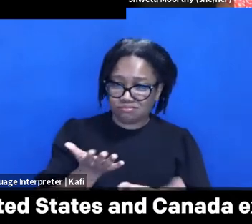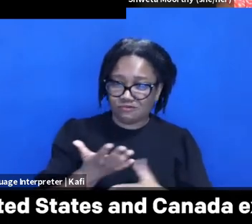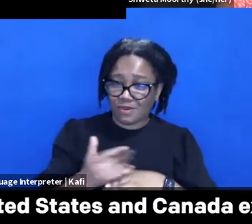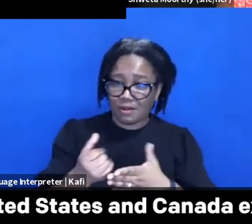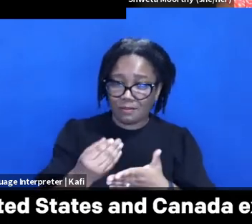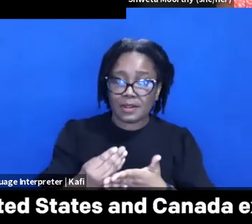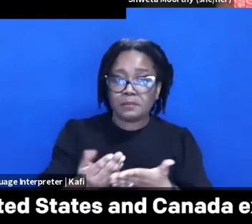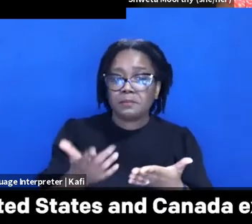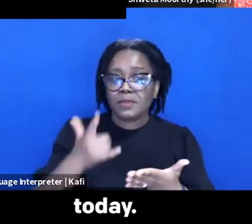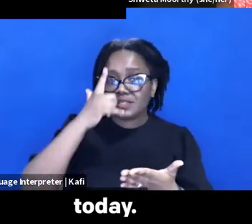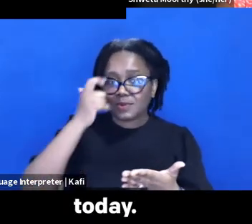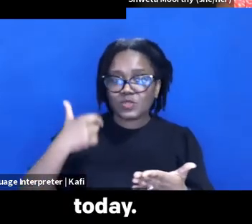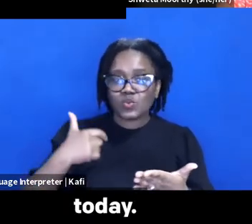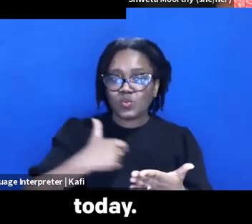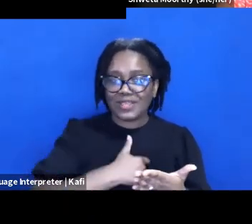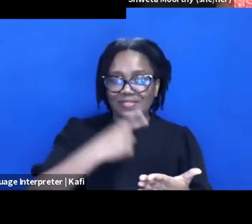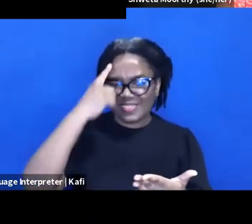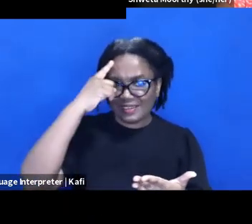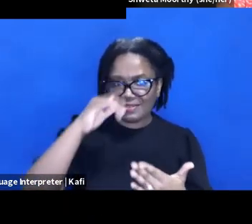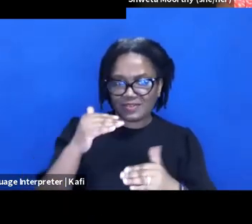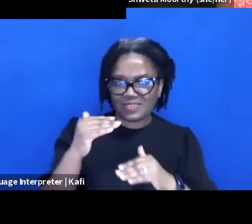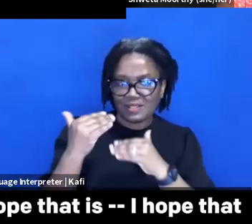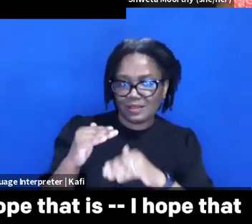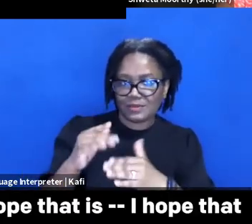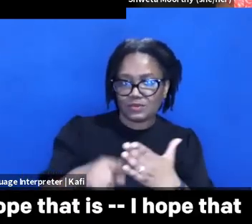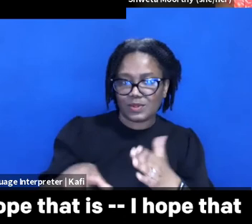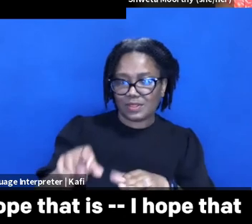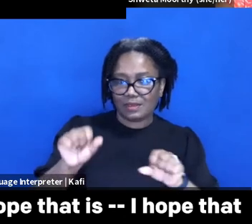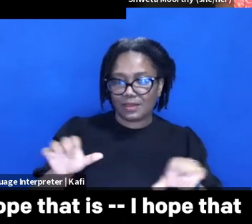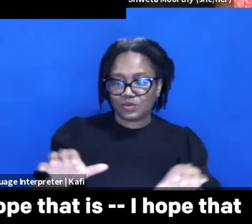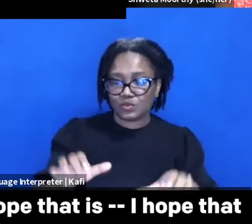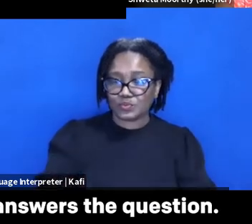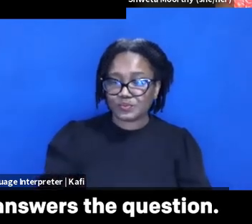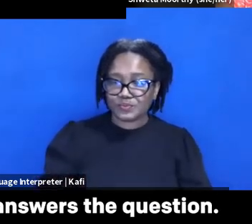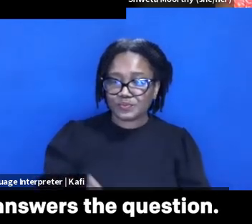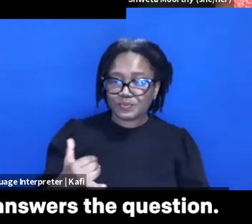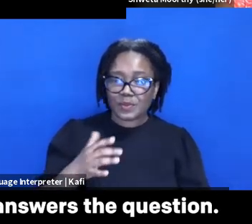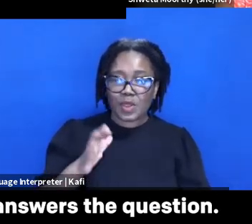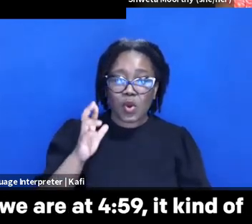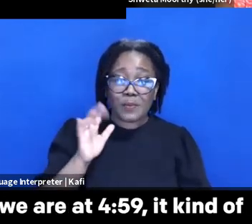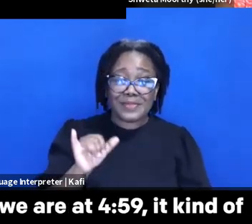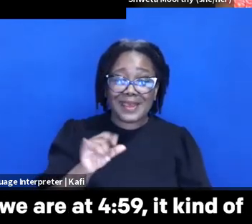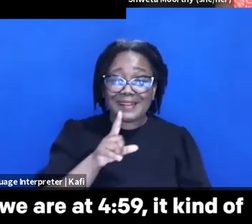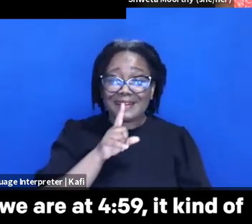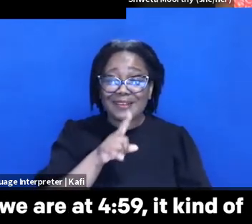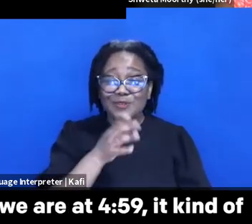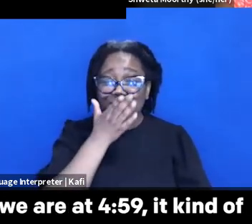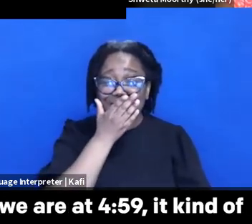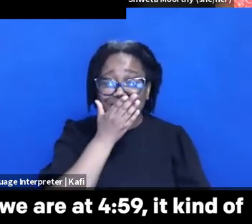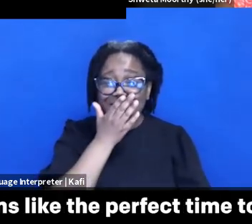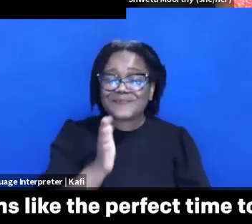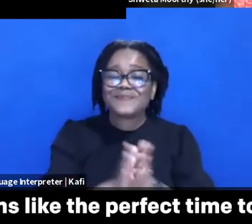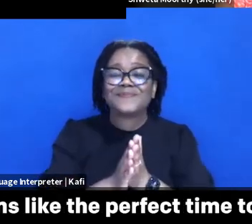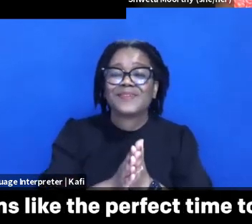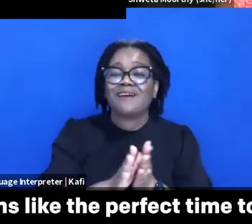States and Canada exist today. I hope that answers the question. So we are at 4:59. It